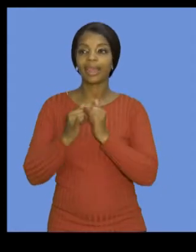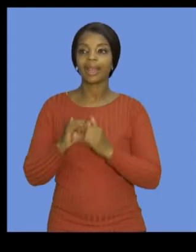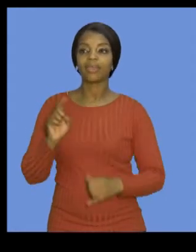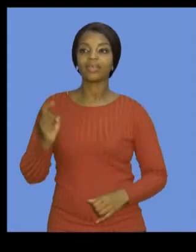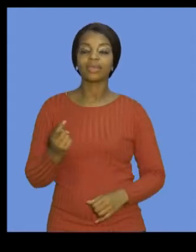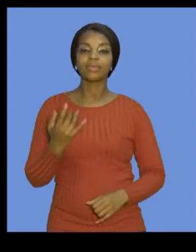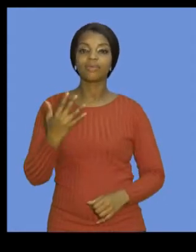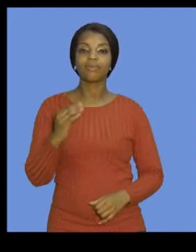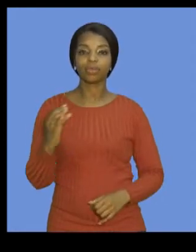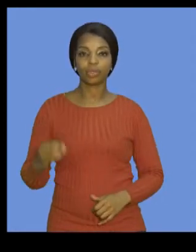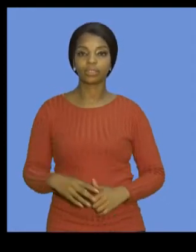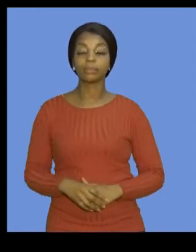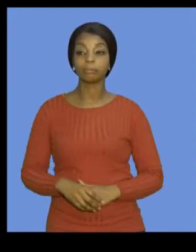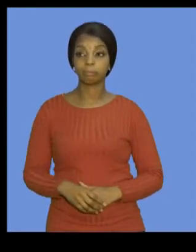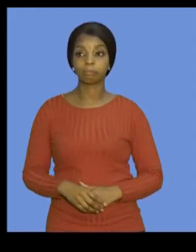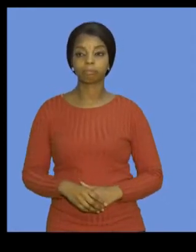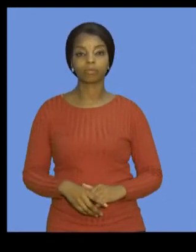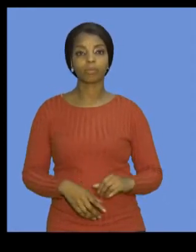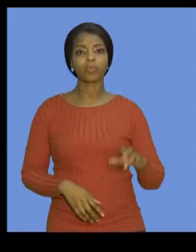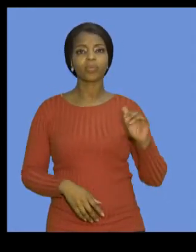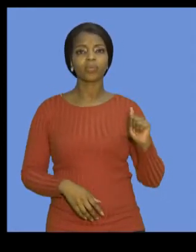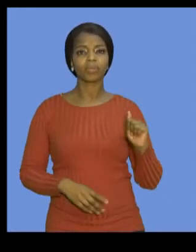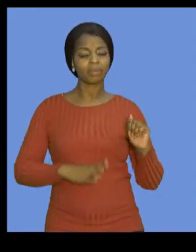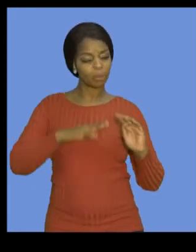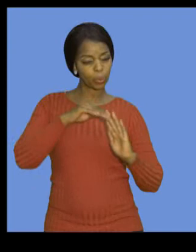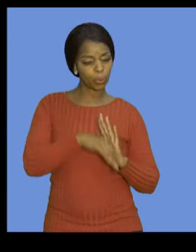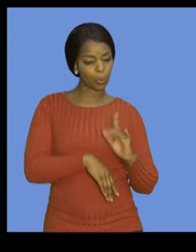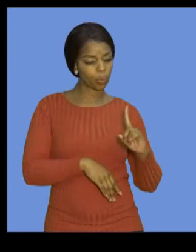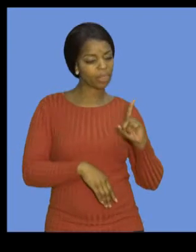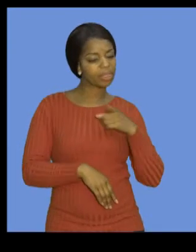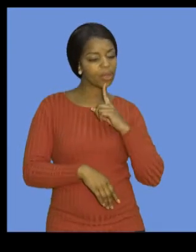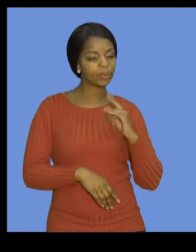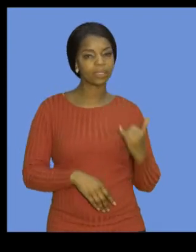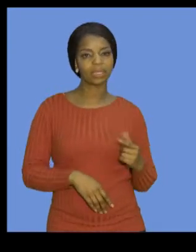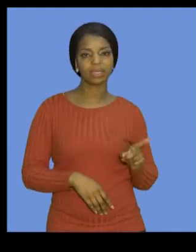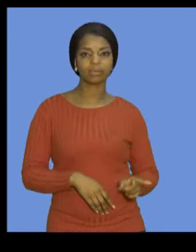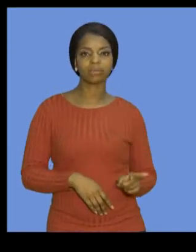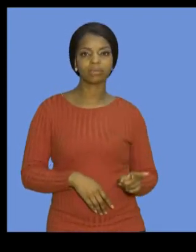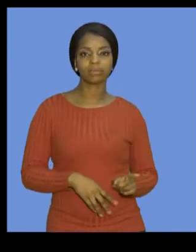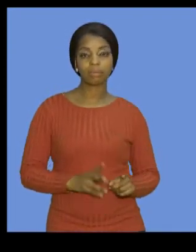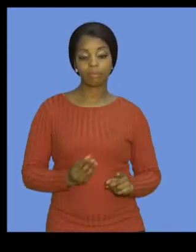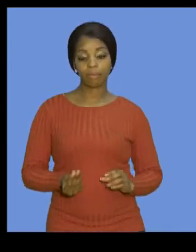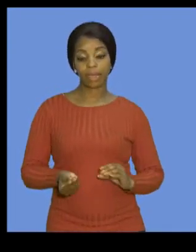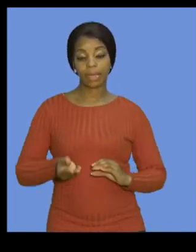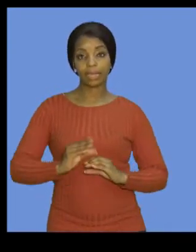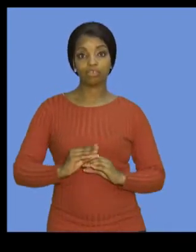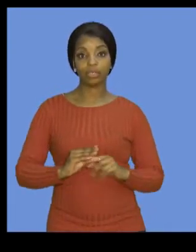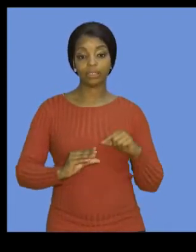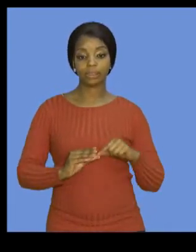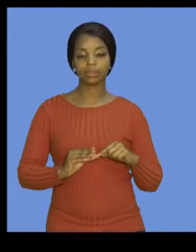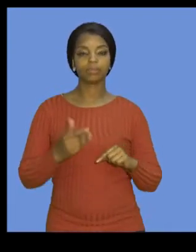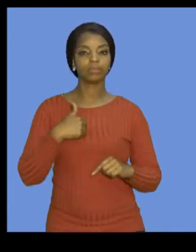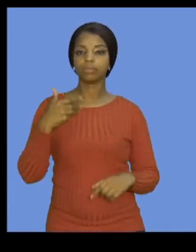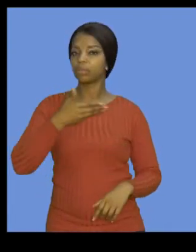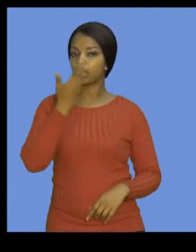A value went as down as 1,000 rand. And then the I value is what